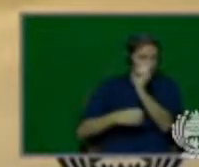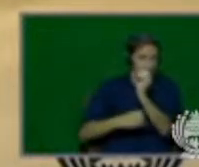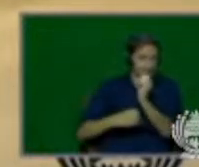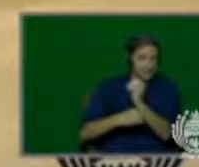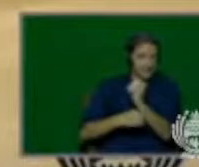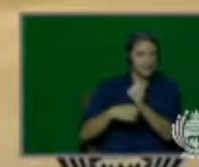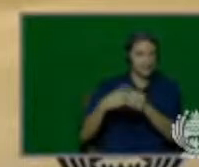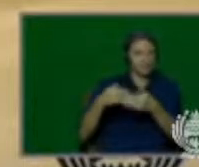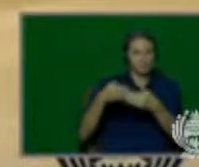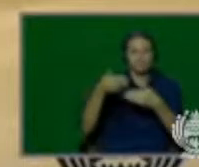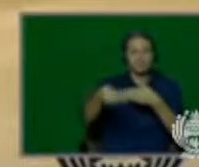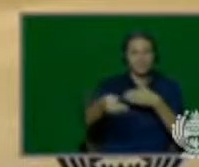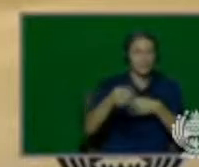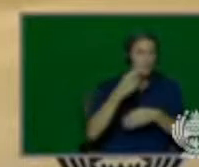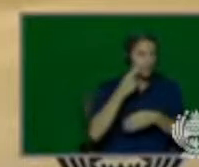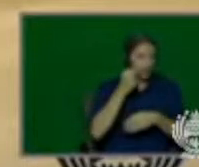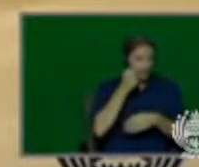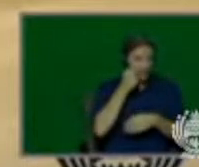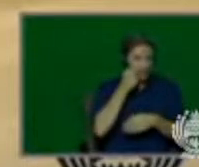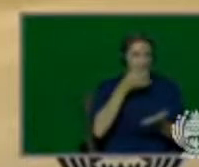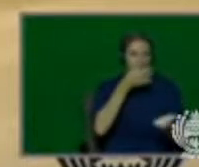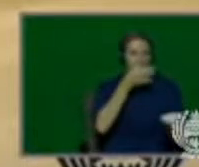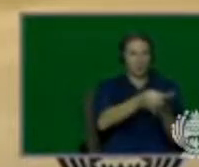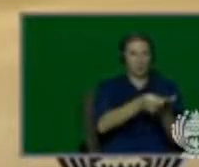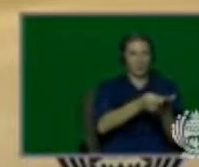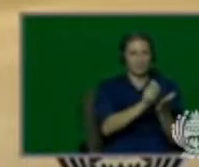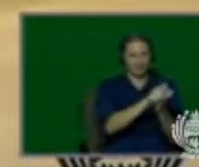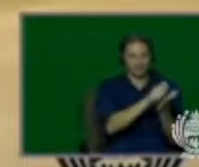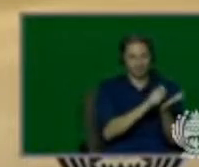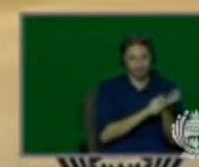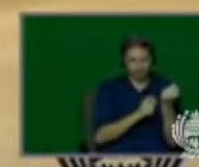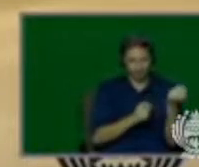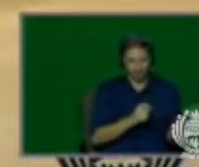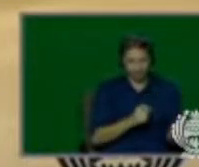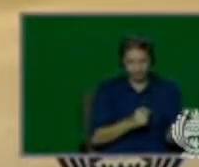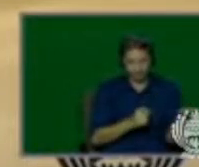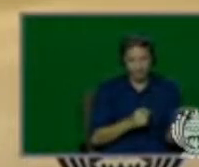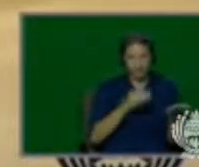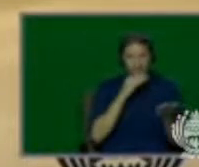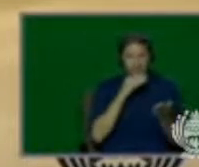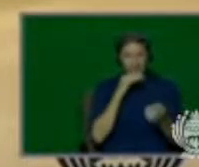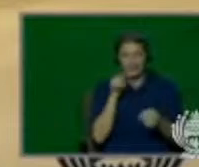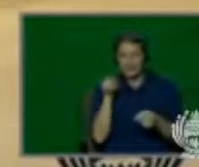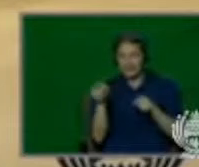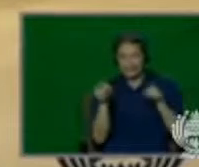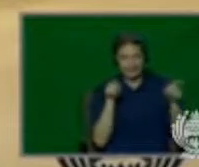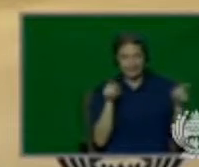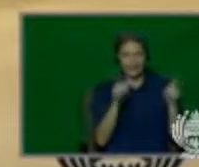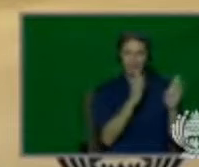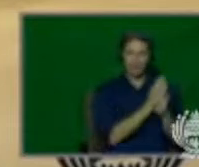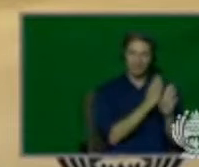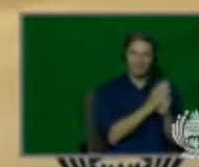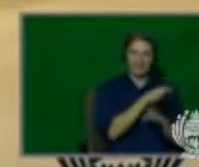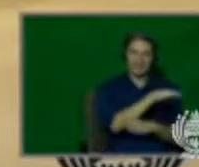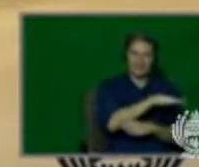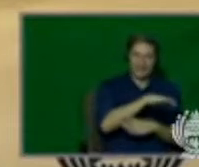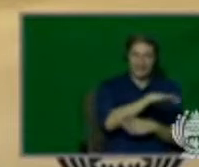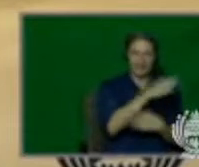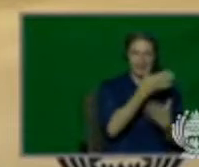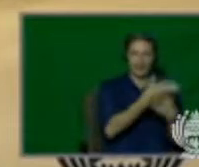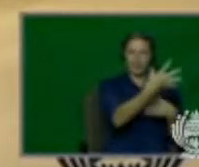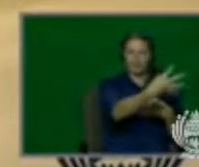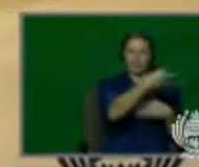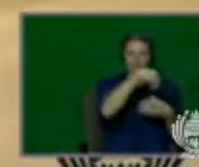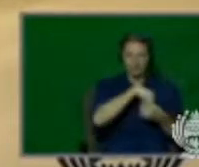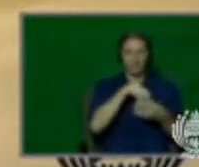for proposal in November. This will enable the private sector to play a key role in the expansion of the